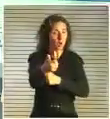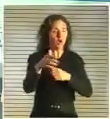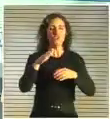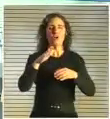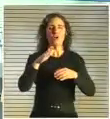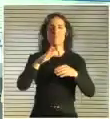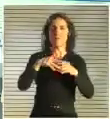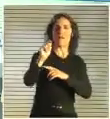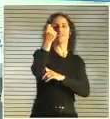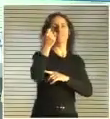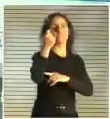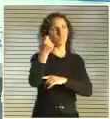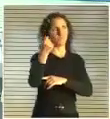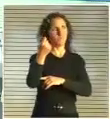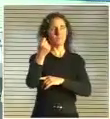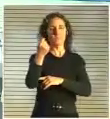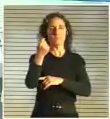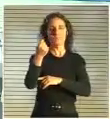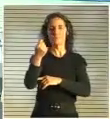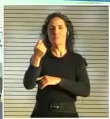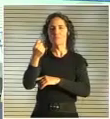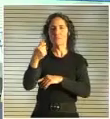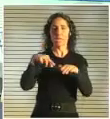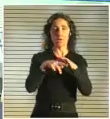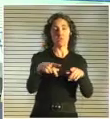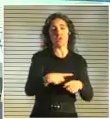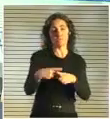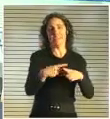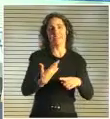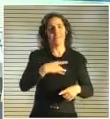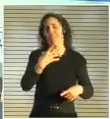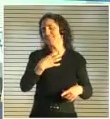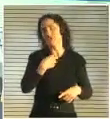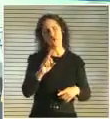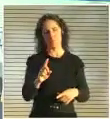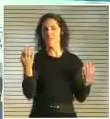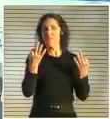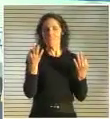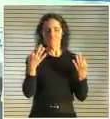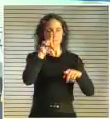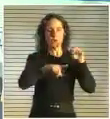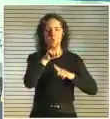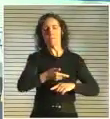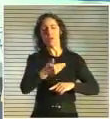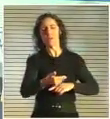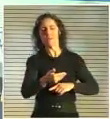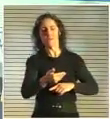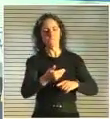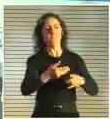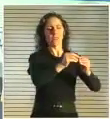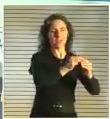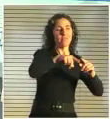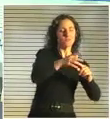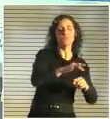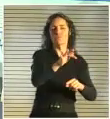out too thin. Focus on tackling the big issues and do one by one if you need to, but really prioritize is